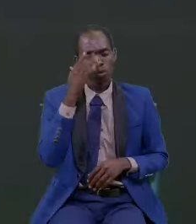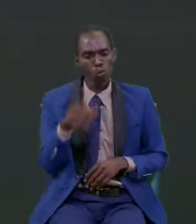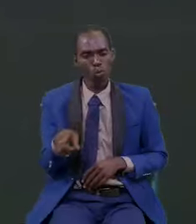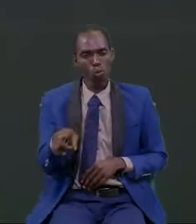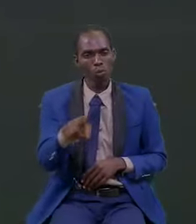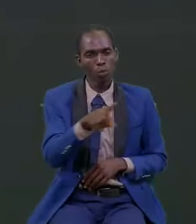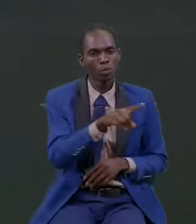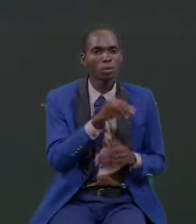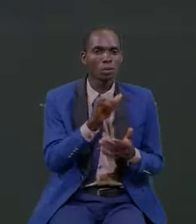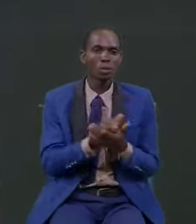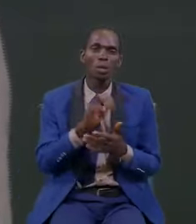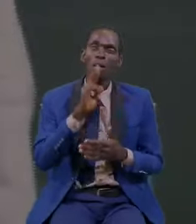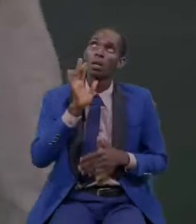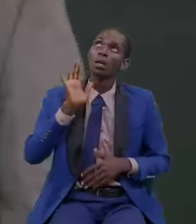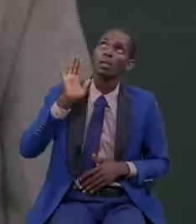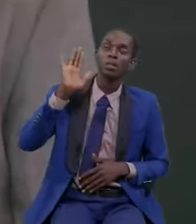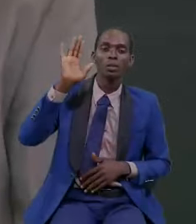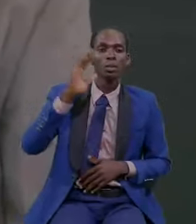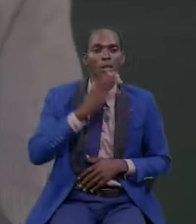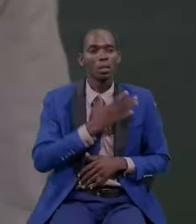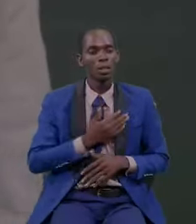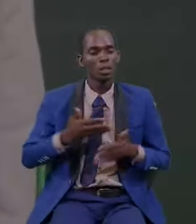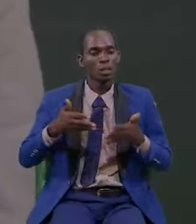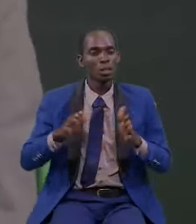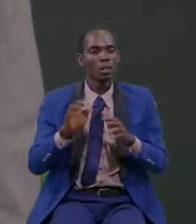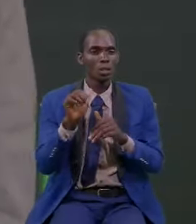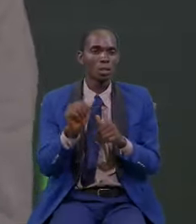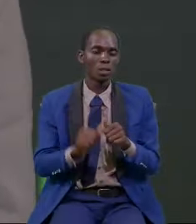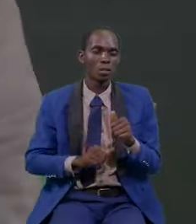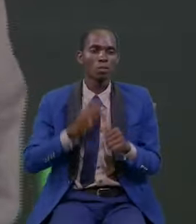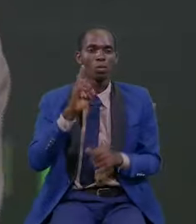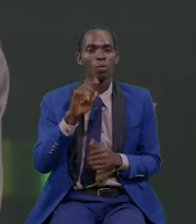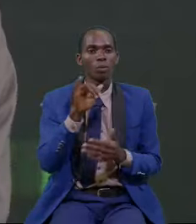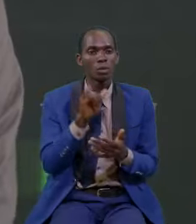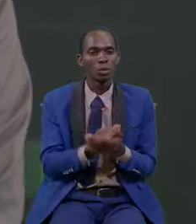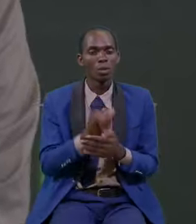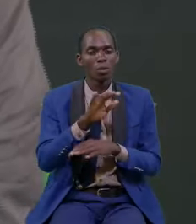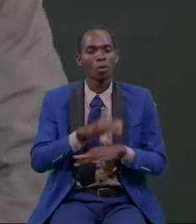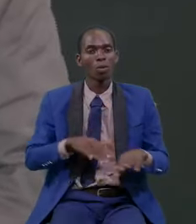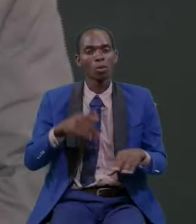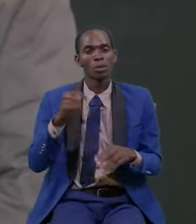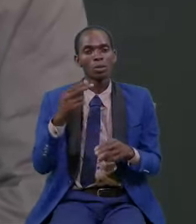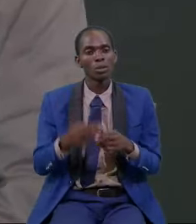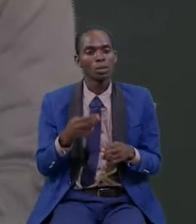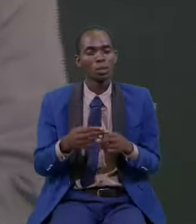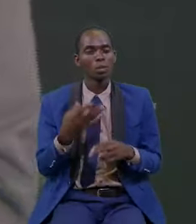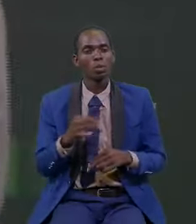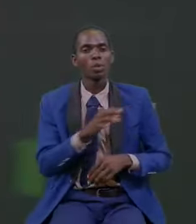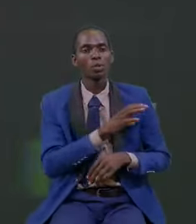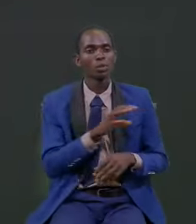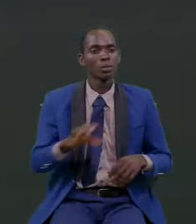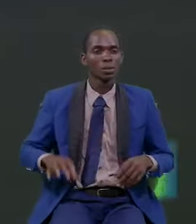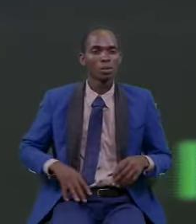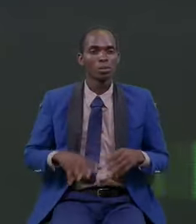his. And let everyone that nameth the name of Christ